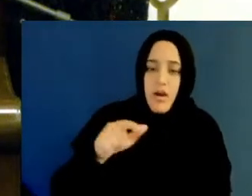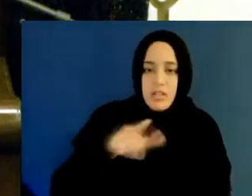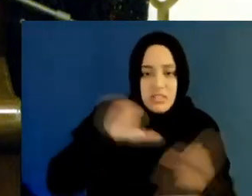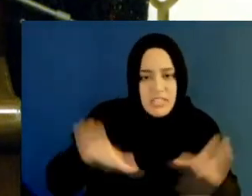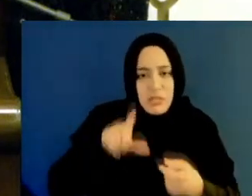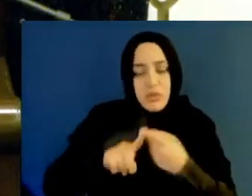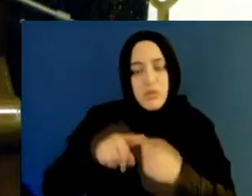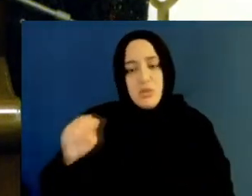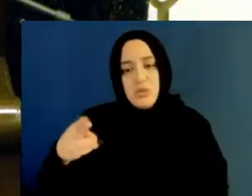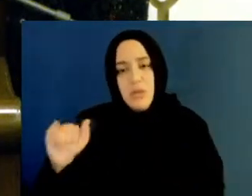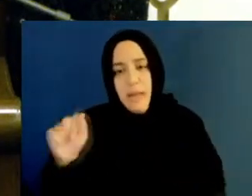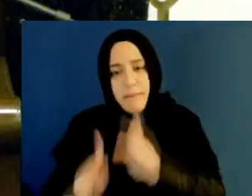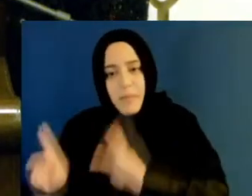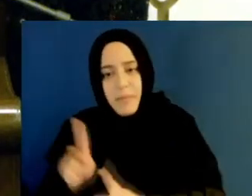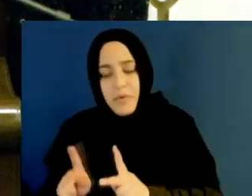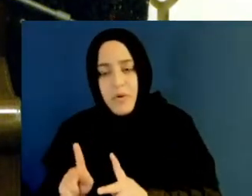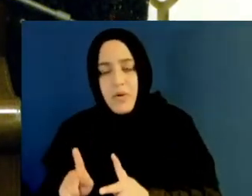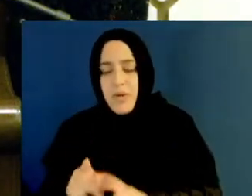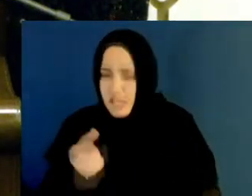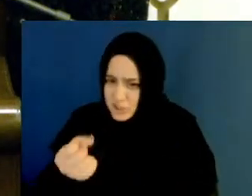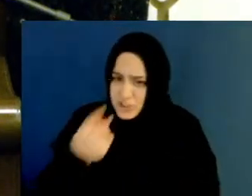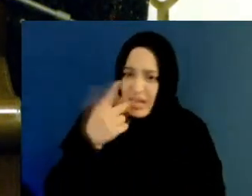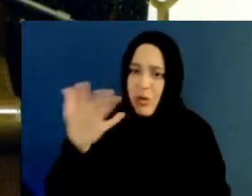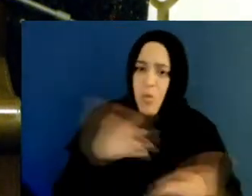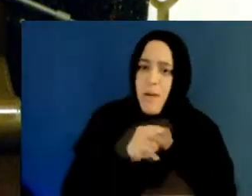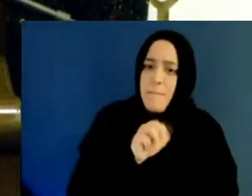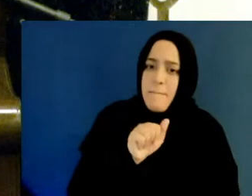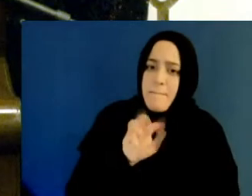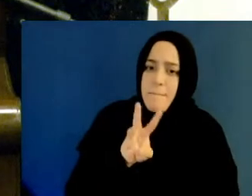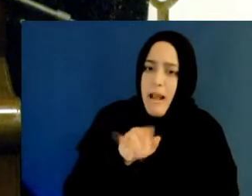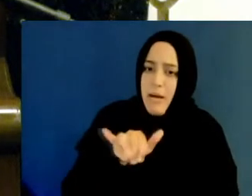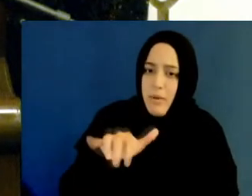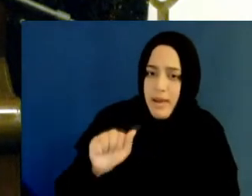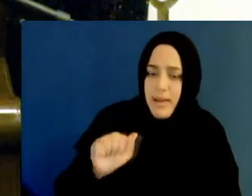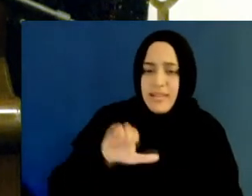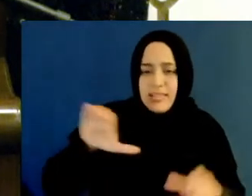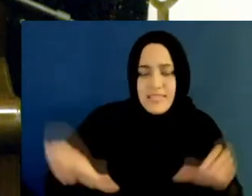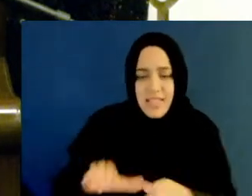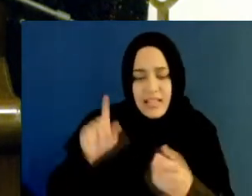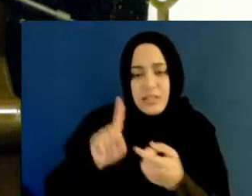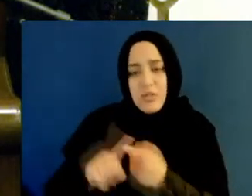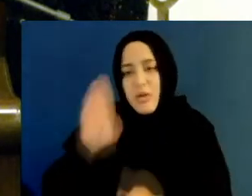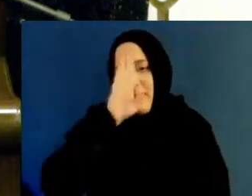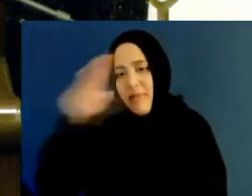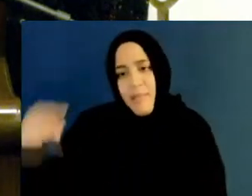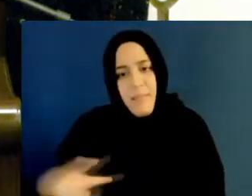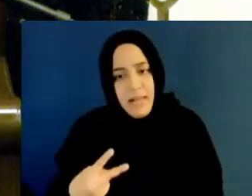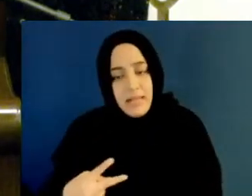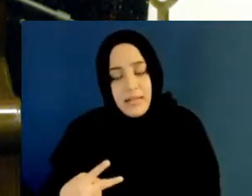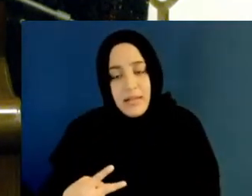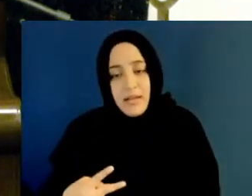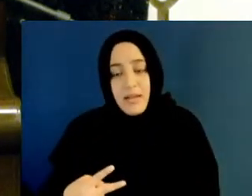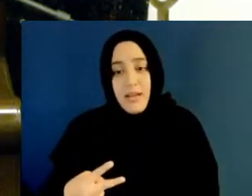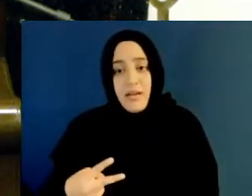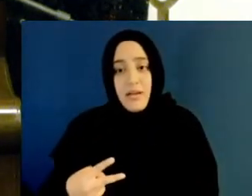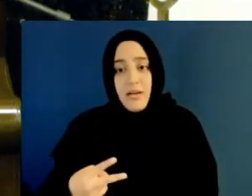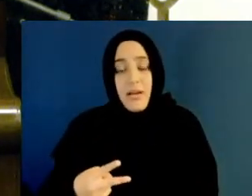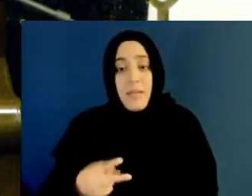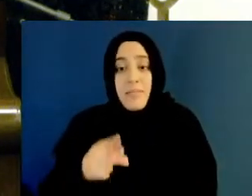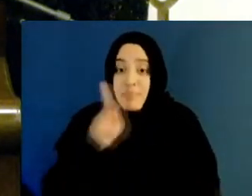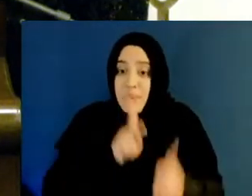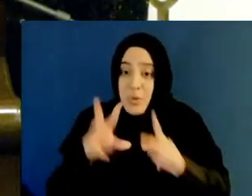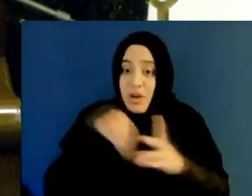a fadila from the fadail of Amirul Mu'mineen. They couldn't say the name Ali in Sham.